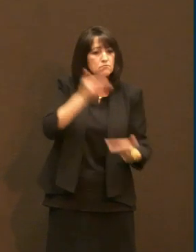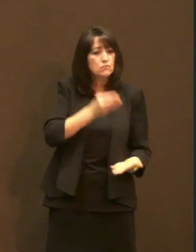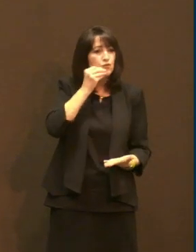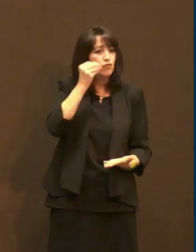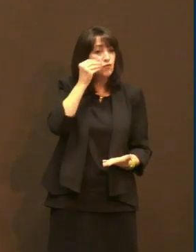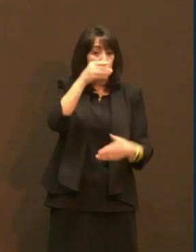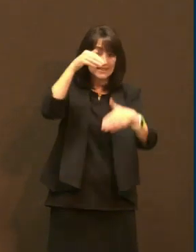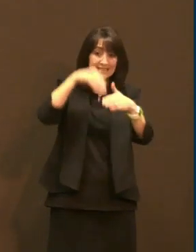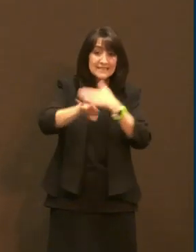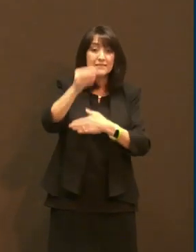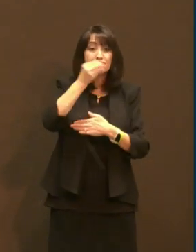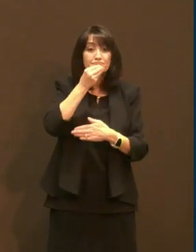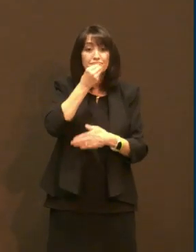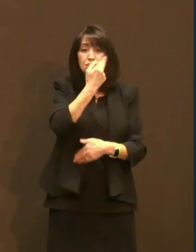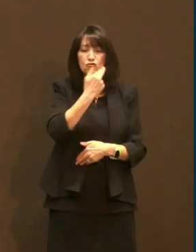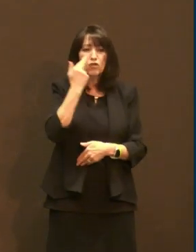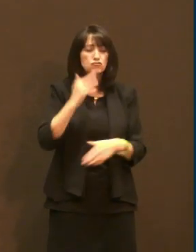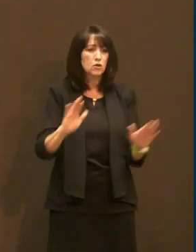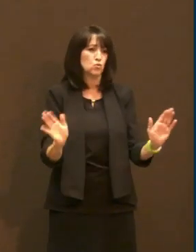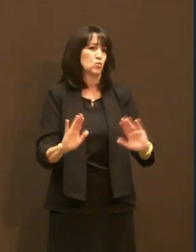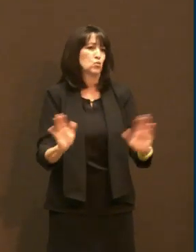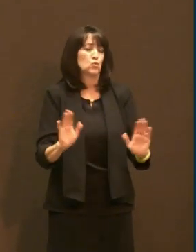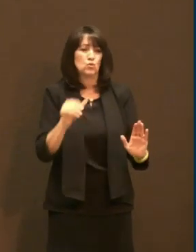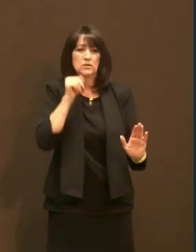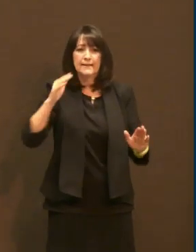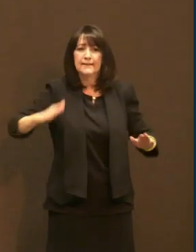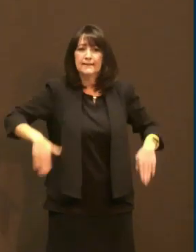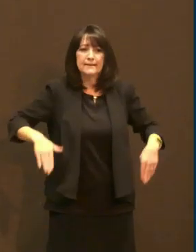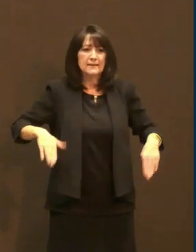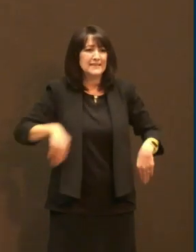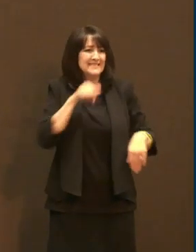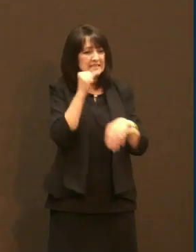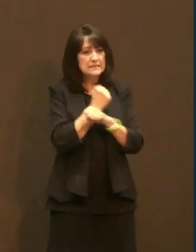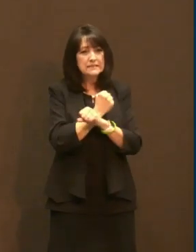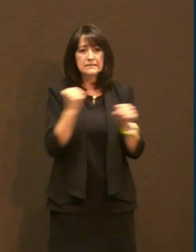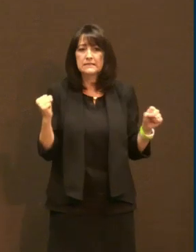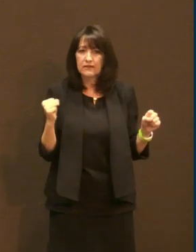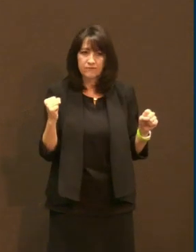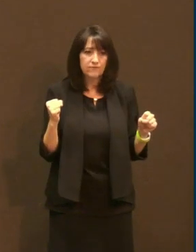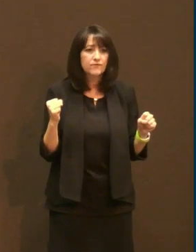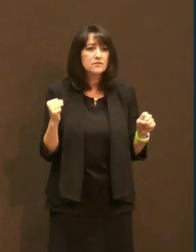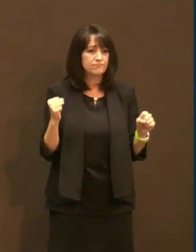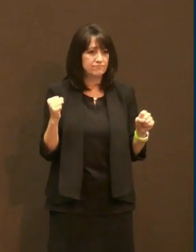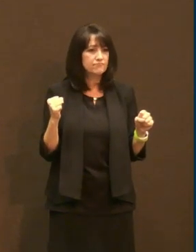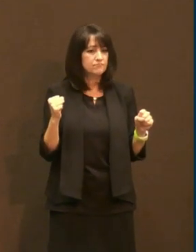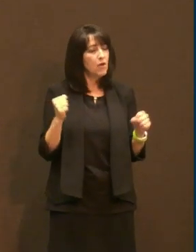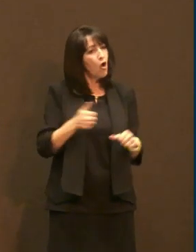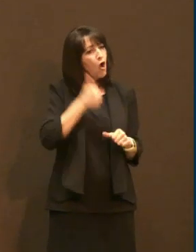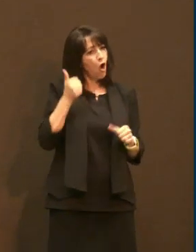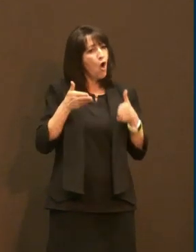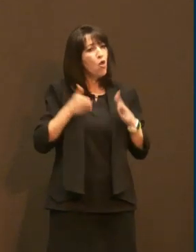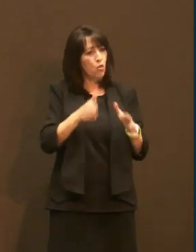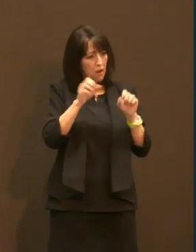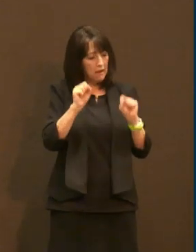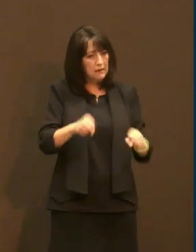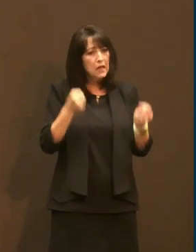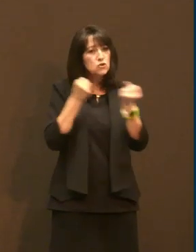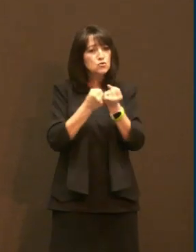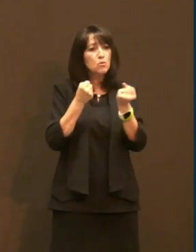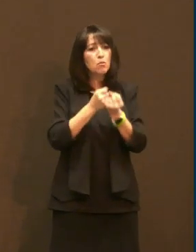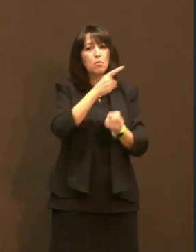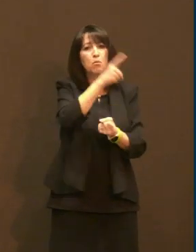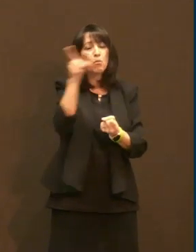retail operations that are done over the internet with curbside delivery and different ways that we can accomplish our objectives